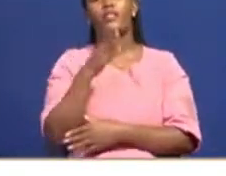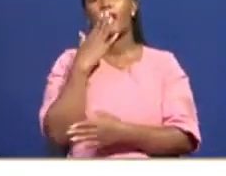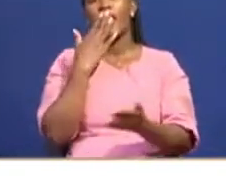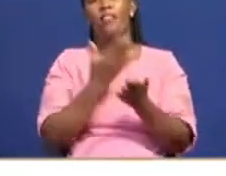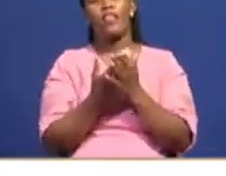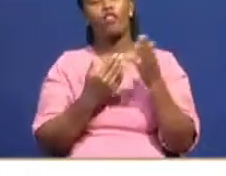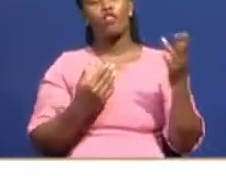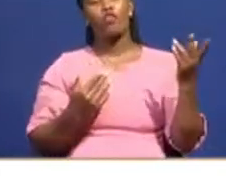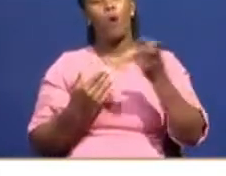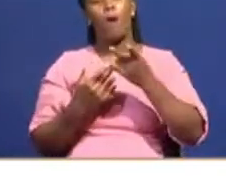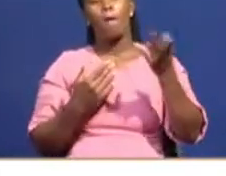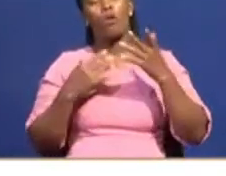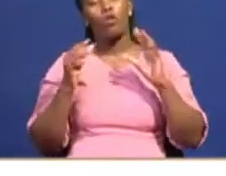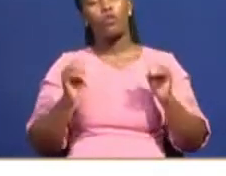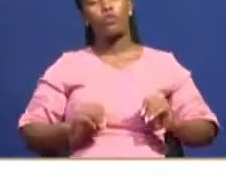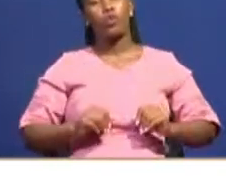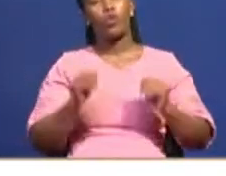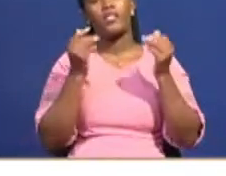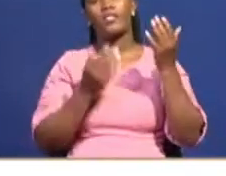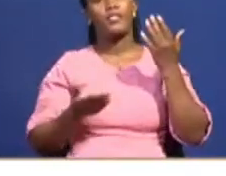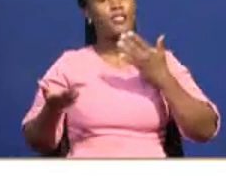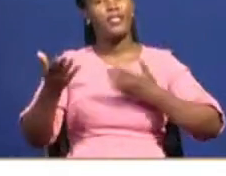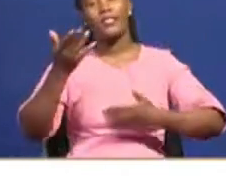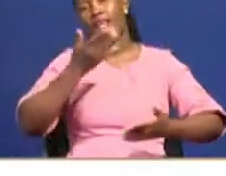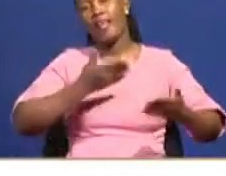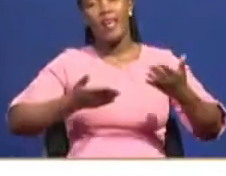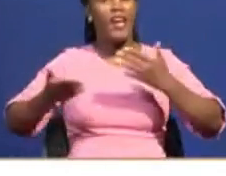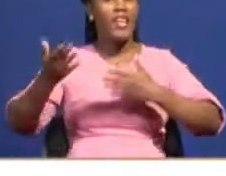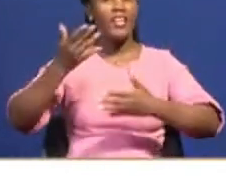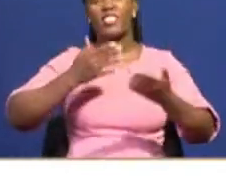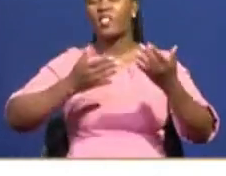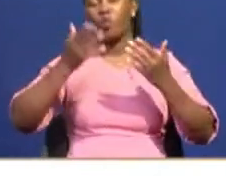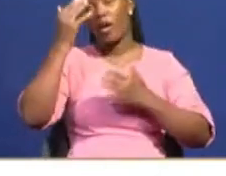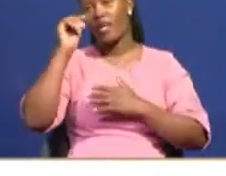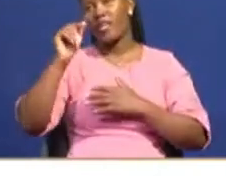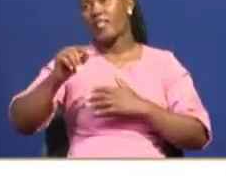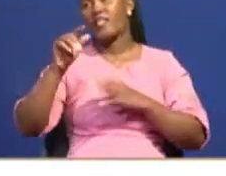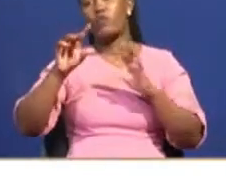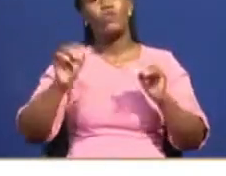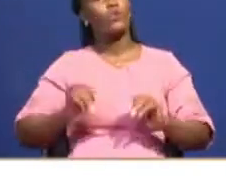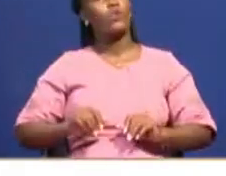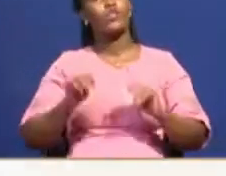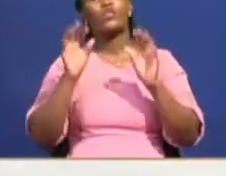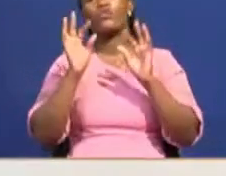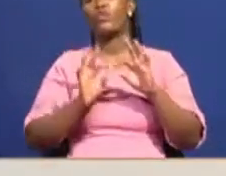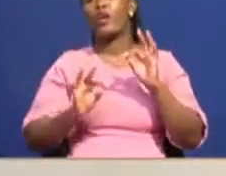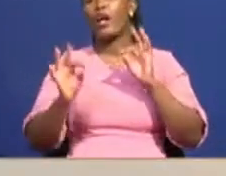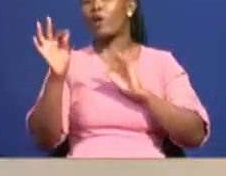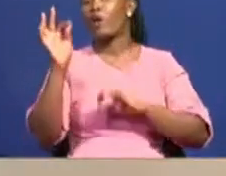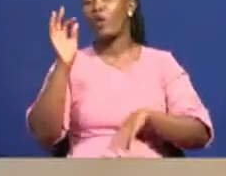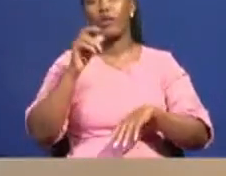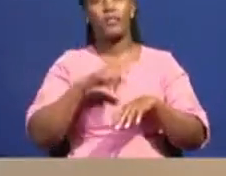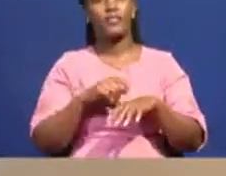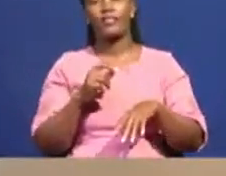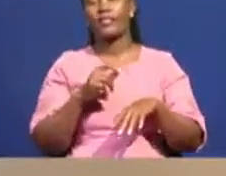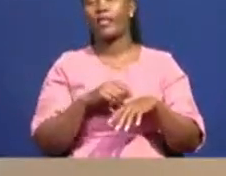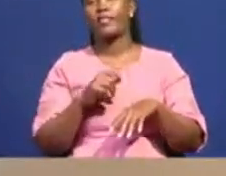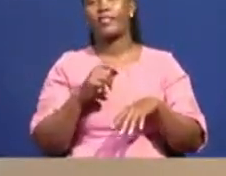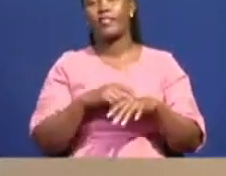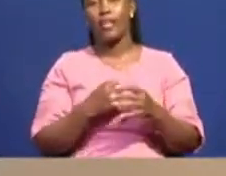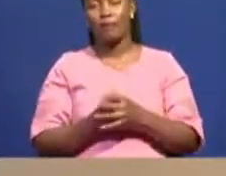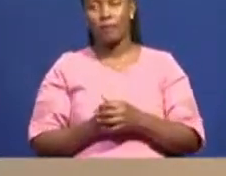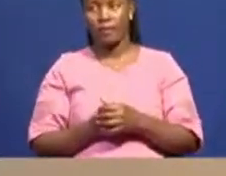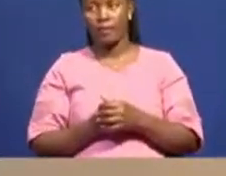for joining us, and we'll continue engaging you, because clearly these conversations will be with us for a long time. Daniel Wanjuki, the lead scientist at EcoSave